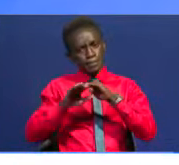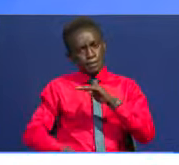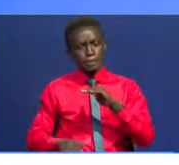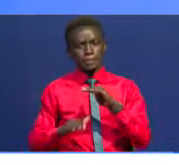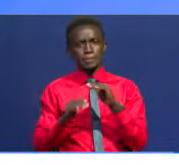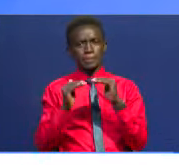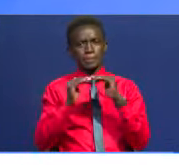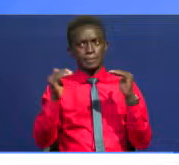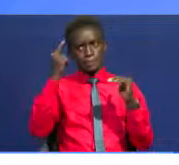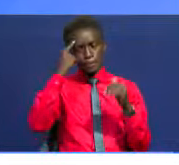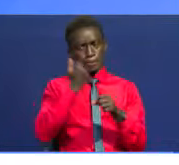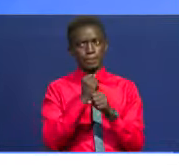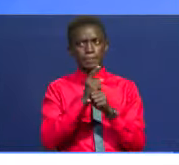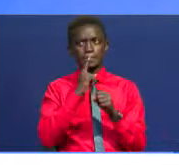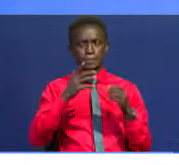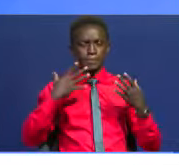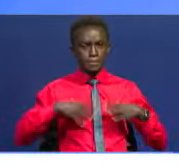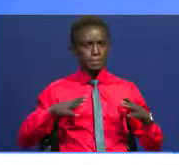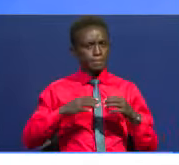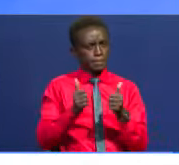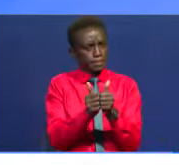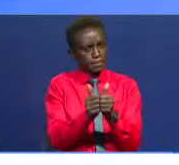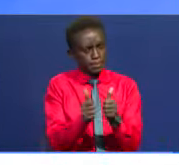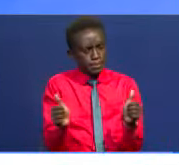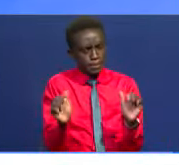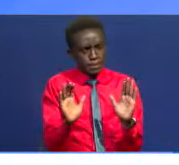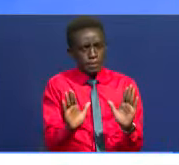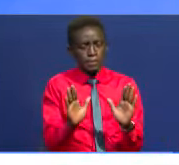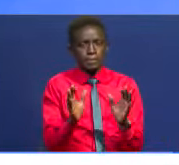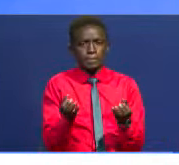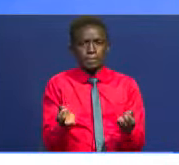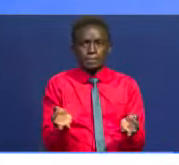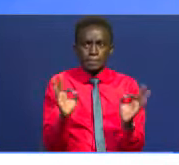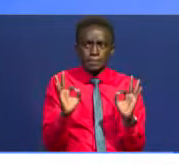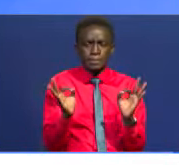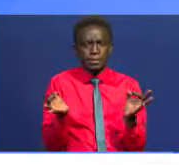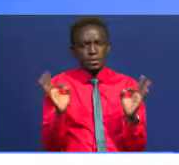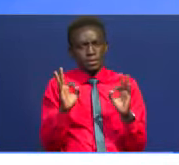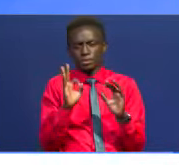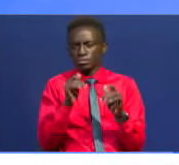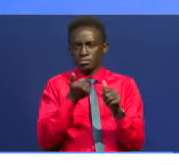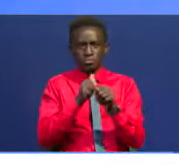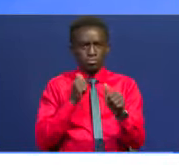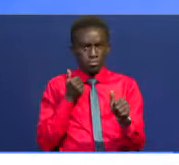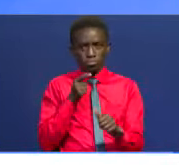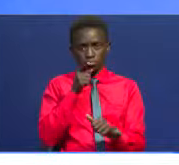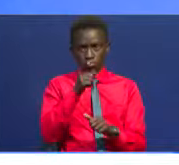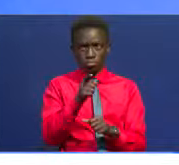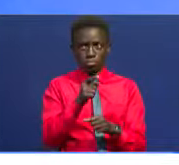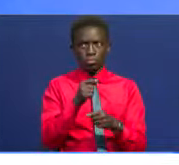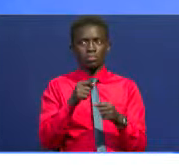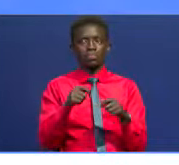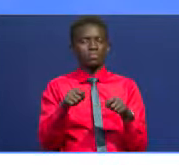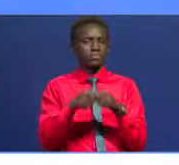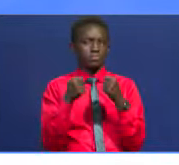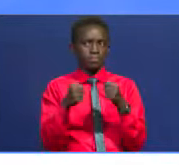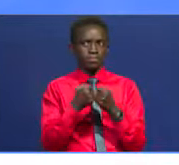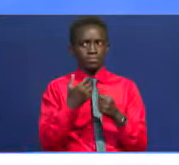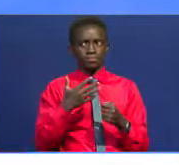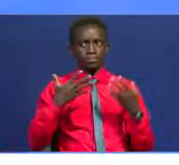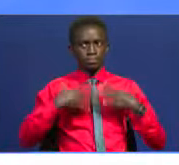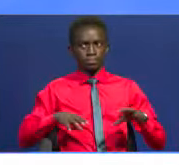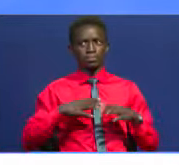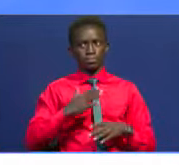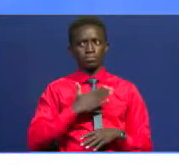well-being, avoiding misery and abject poverty that dehumanizes our people. If there's